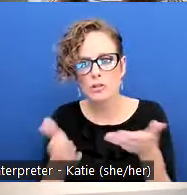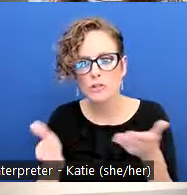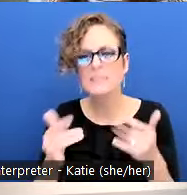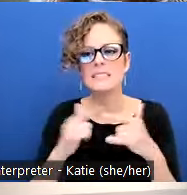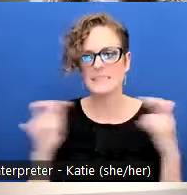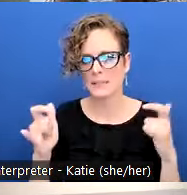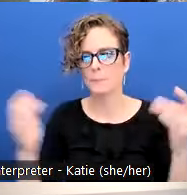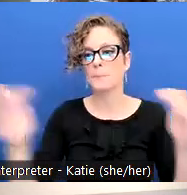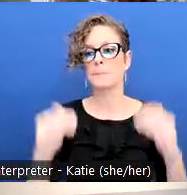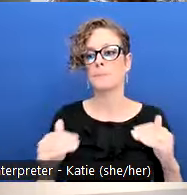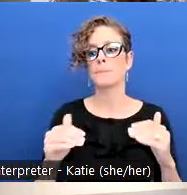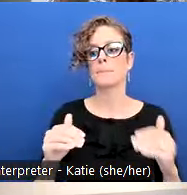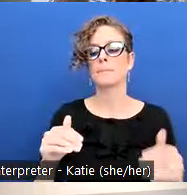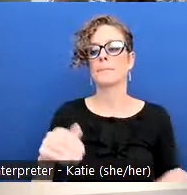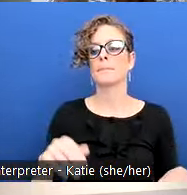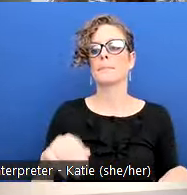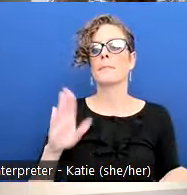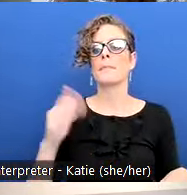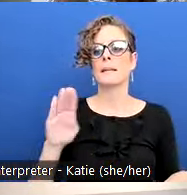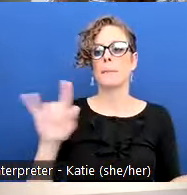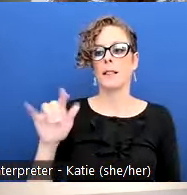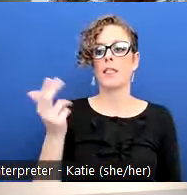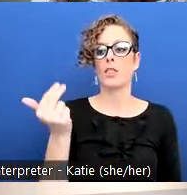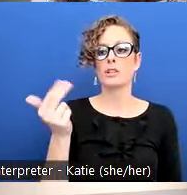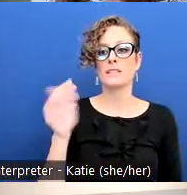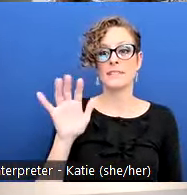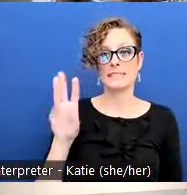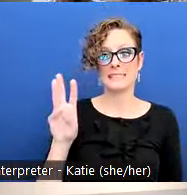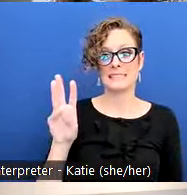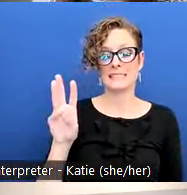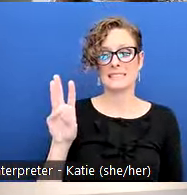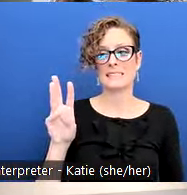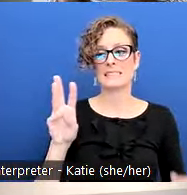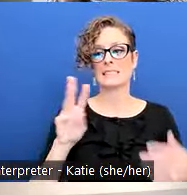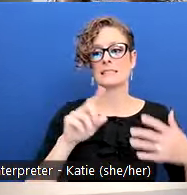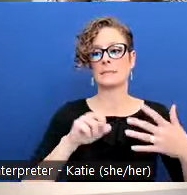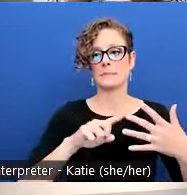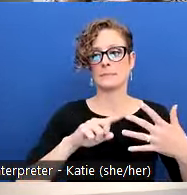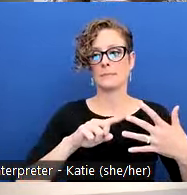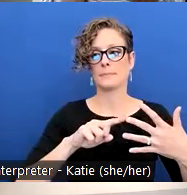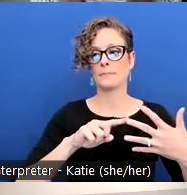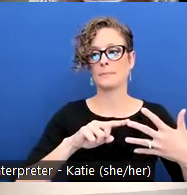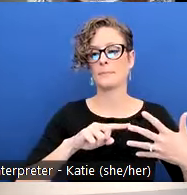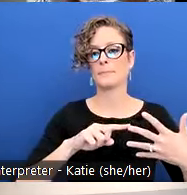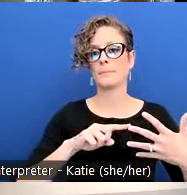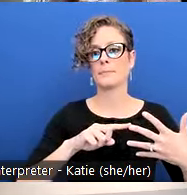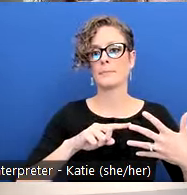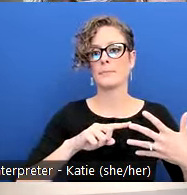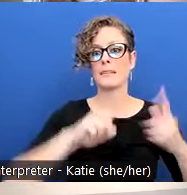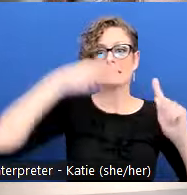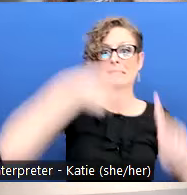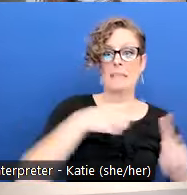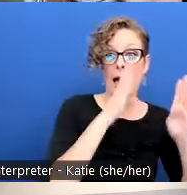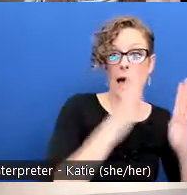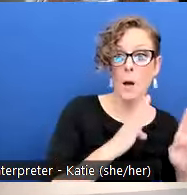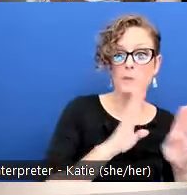Then 1356, this one is not specific to a purpose like housing